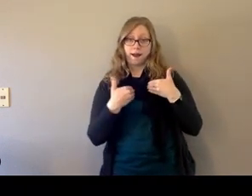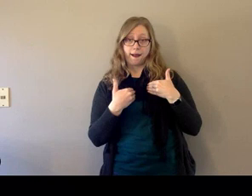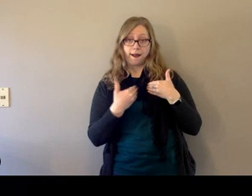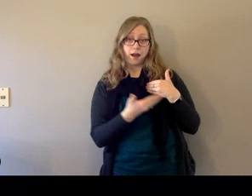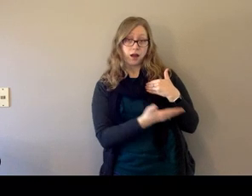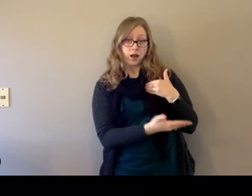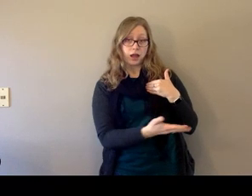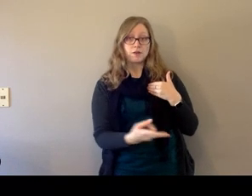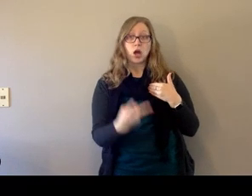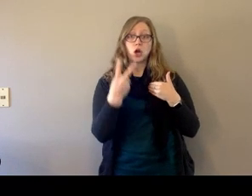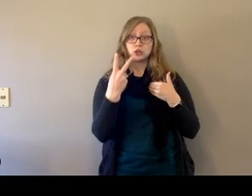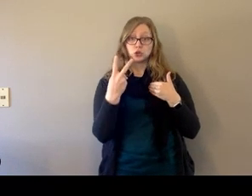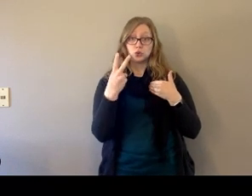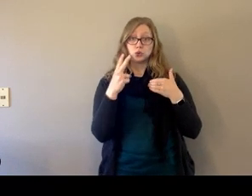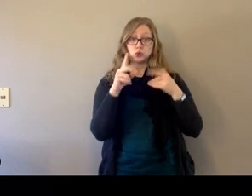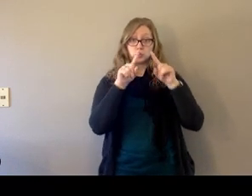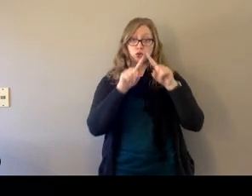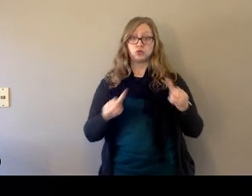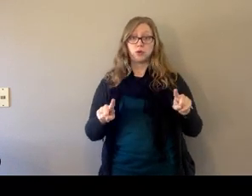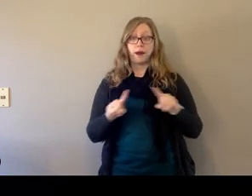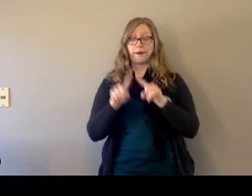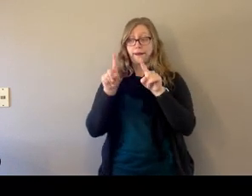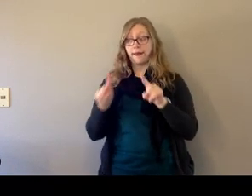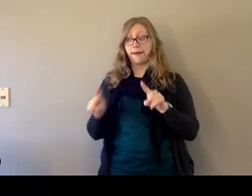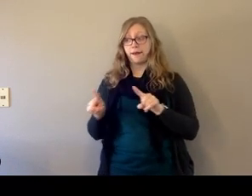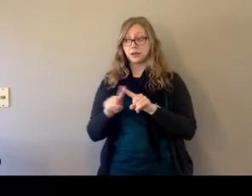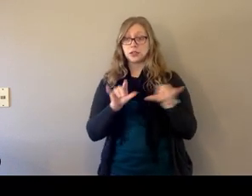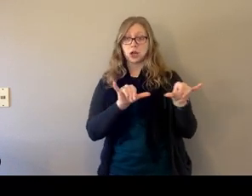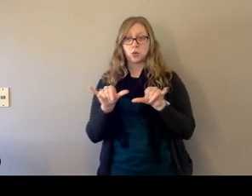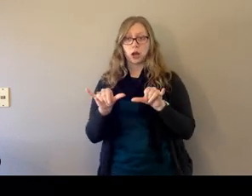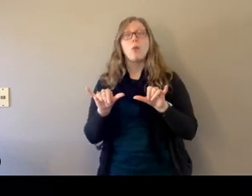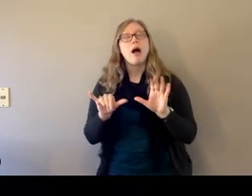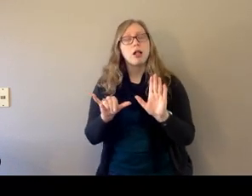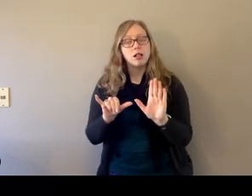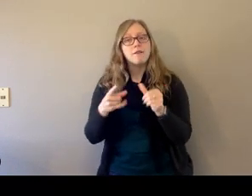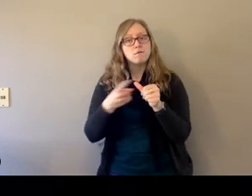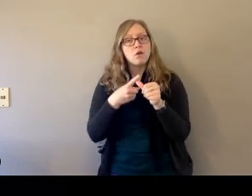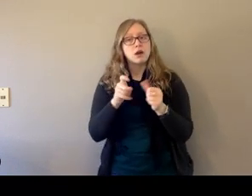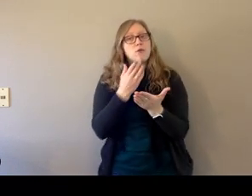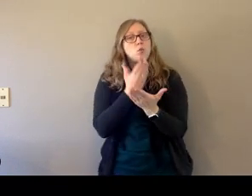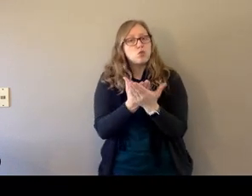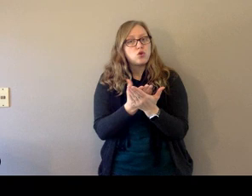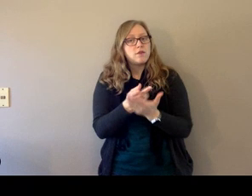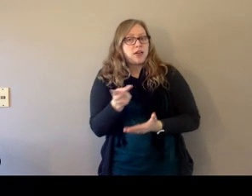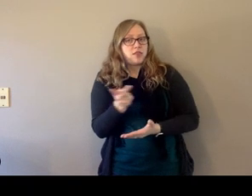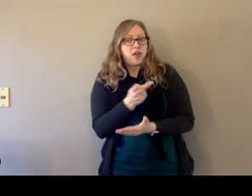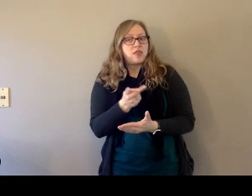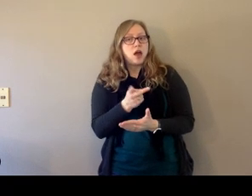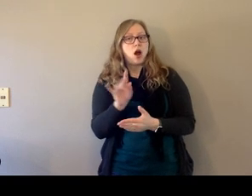two congruent triangles. I have two triangles. I have to show they're congruent. So I have triangle